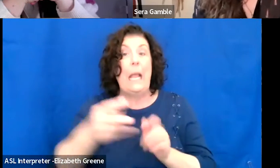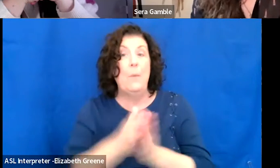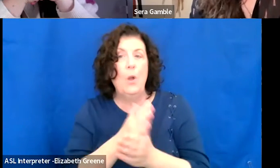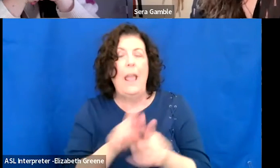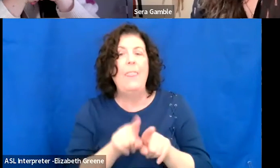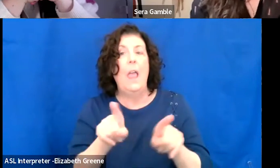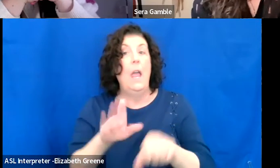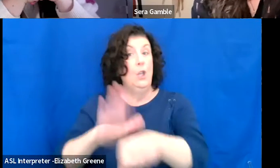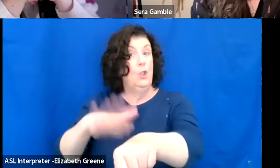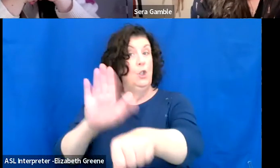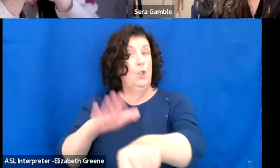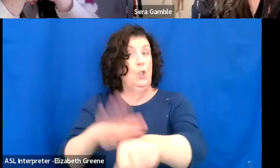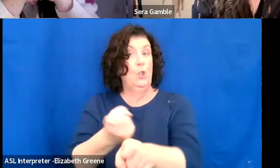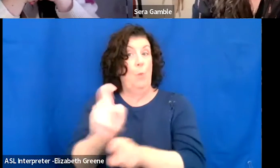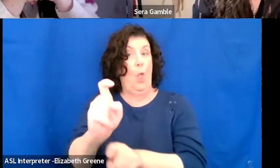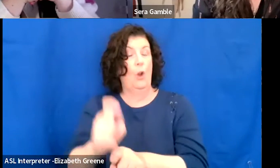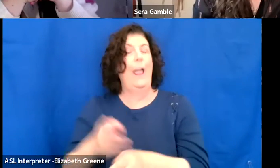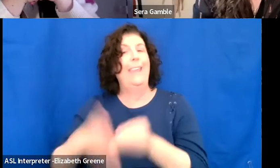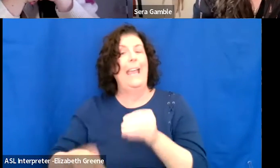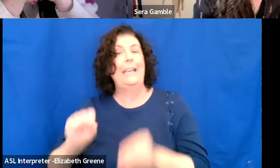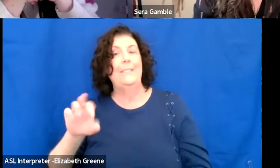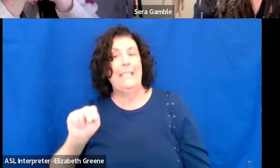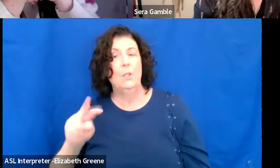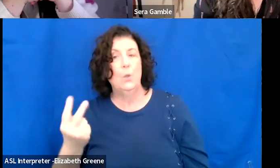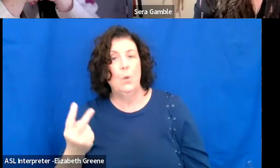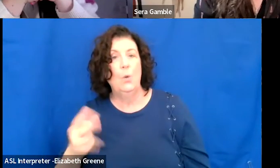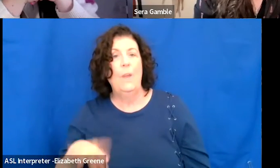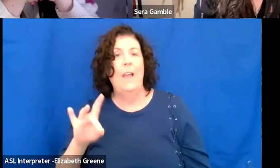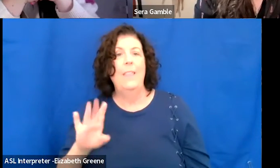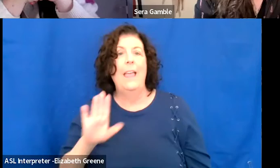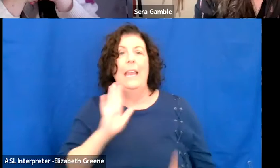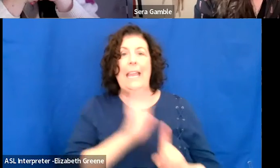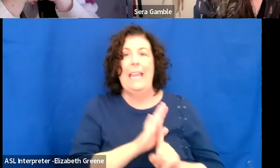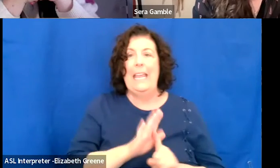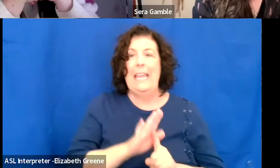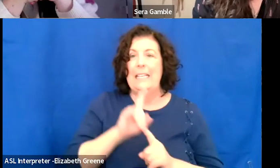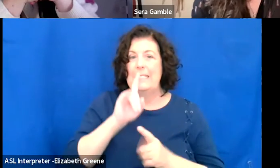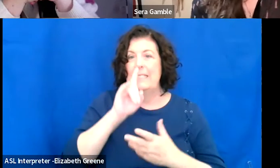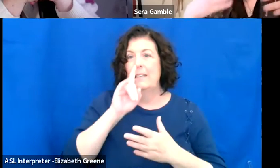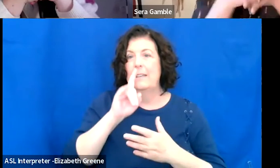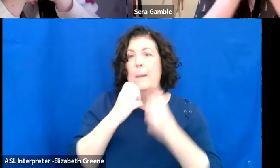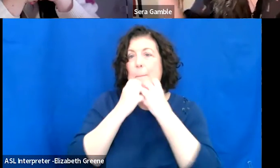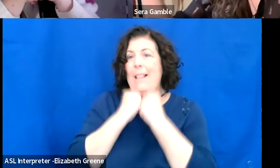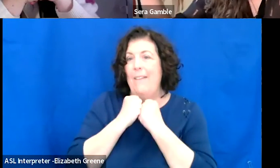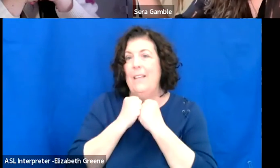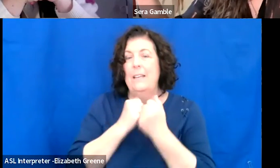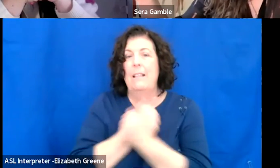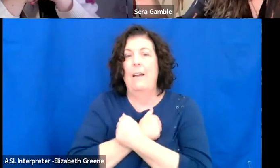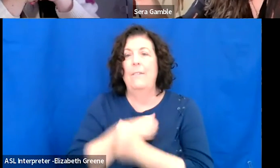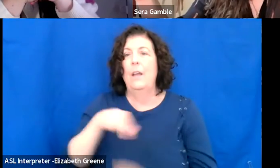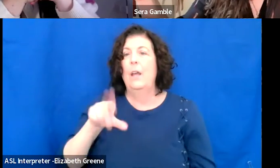spoiler alert, at the end of season two, you find out that his beloved Love Quinn is also a murderer. And that's when we split